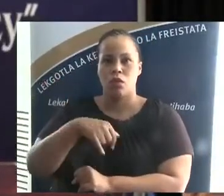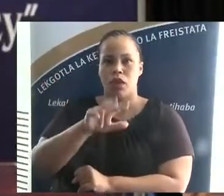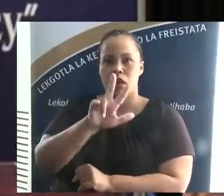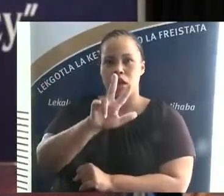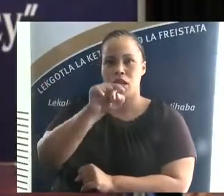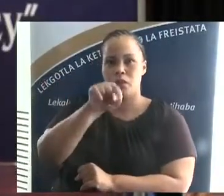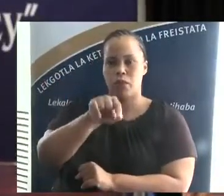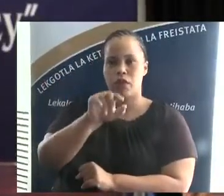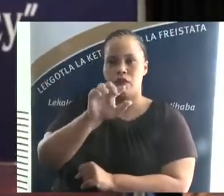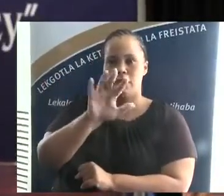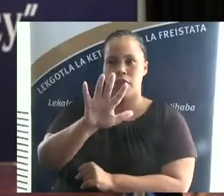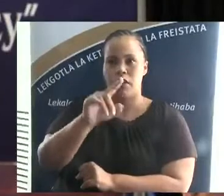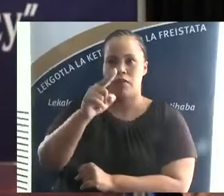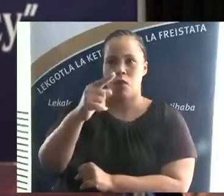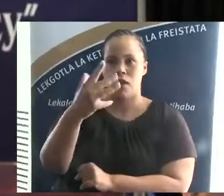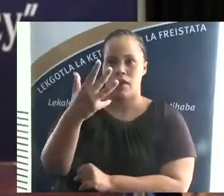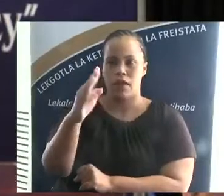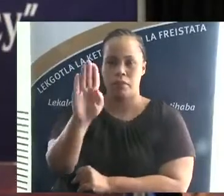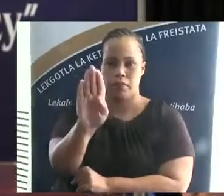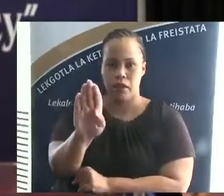8.591 billion. And in the outer year,